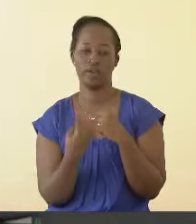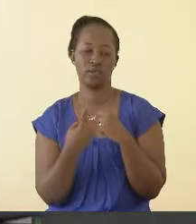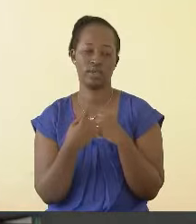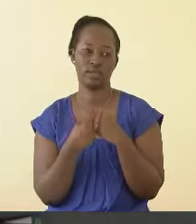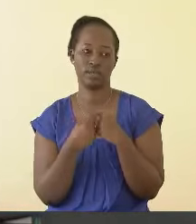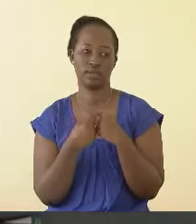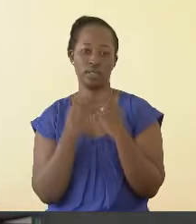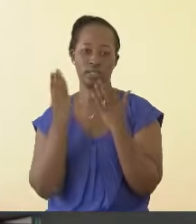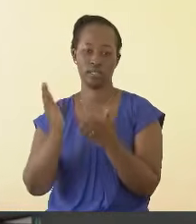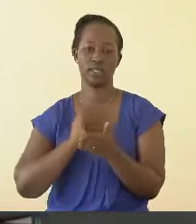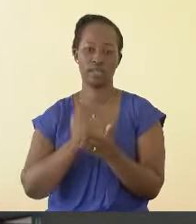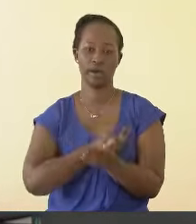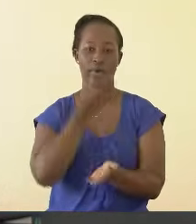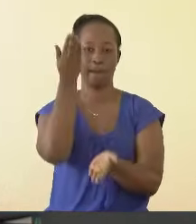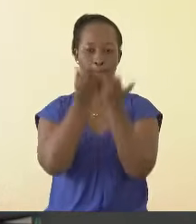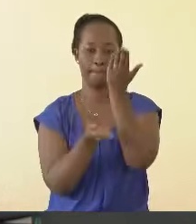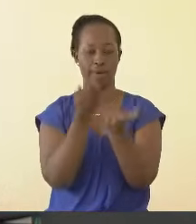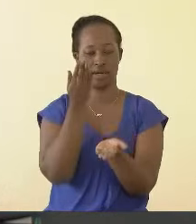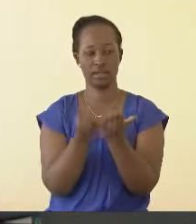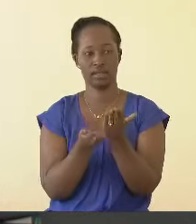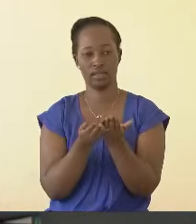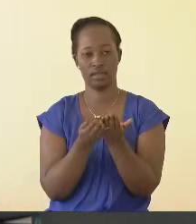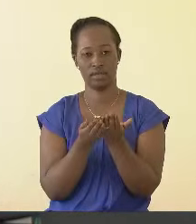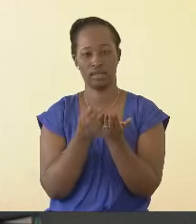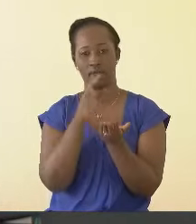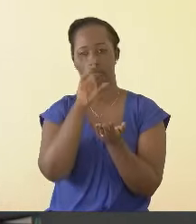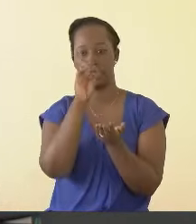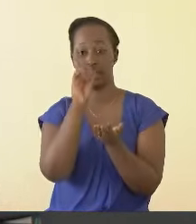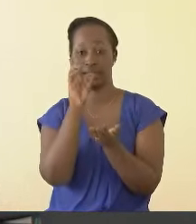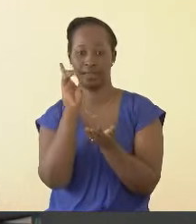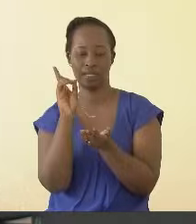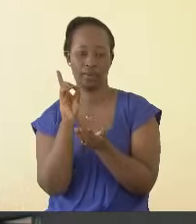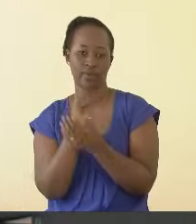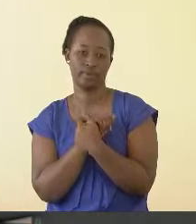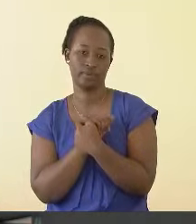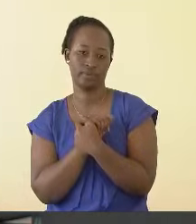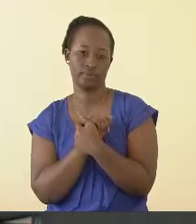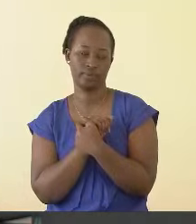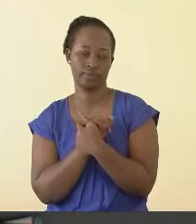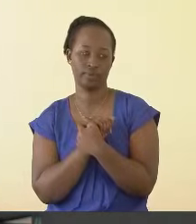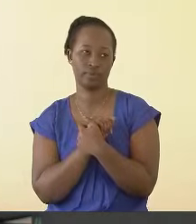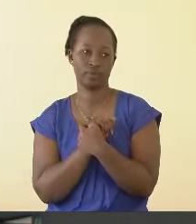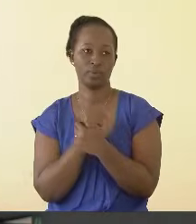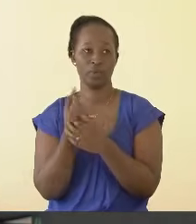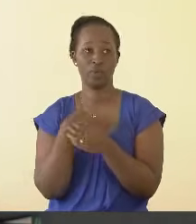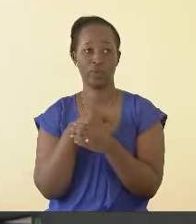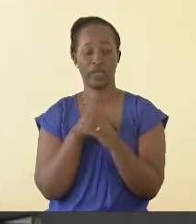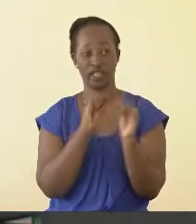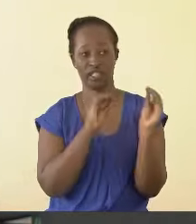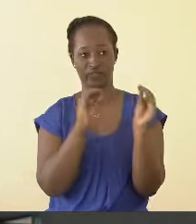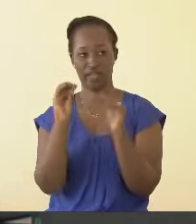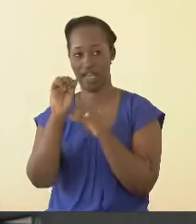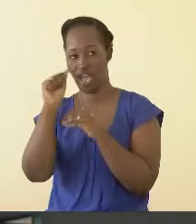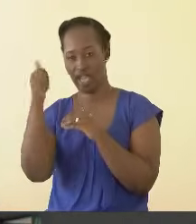1,900,000. So this is our balance carried down. So our balance carried what? Carried down. So we shift it to the